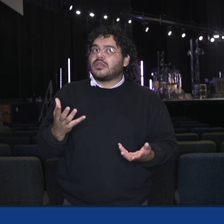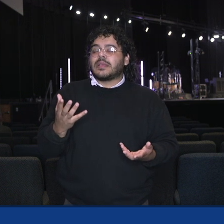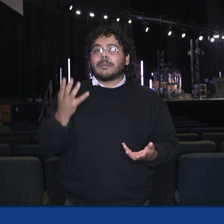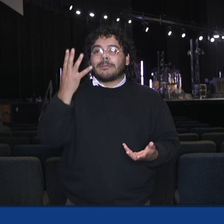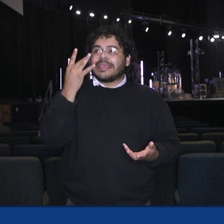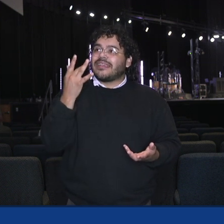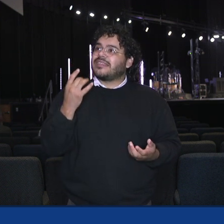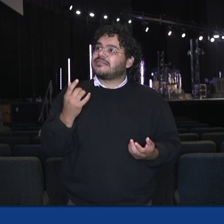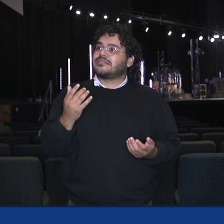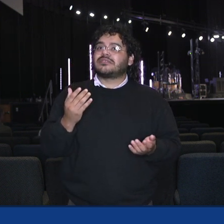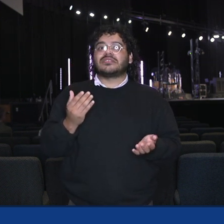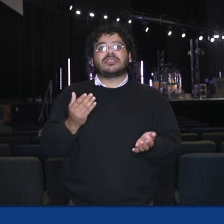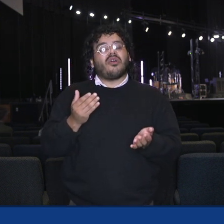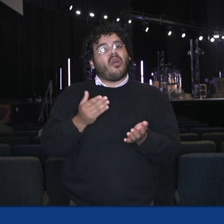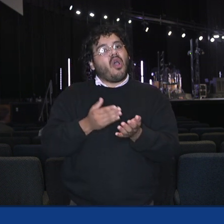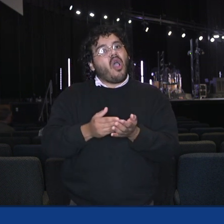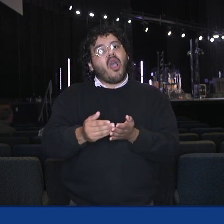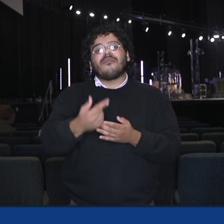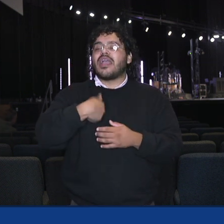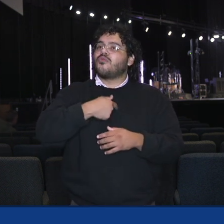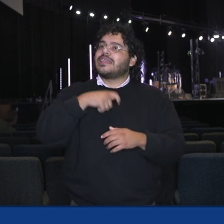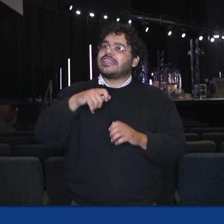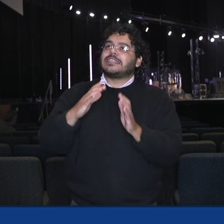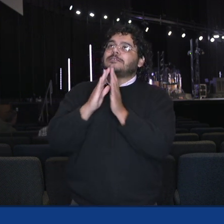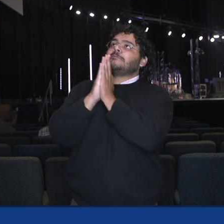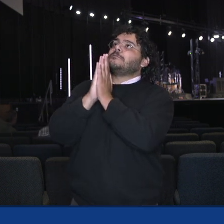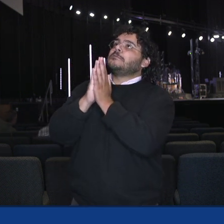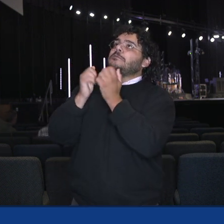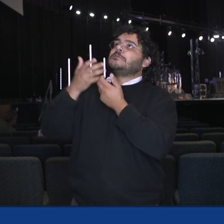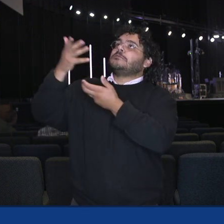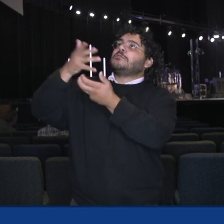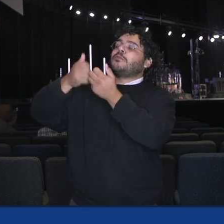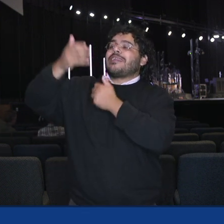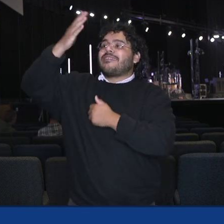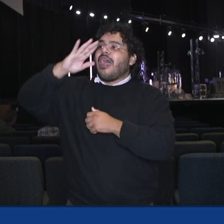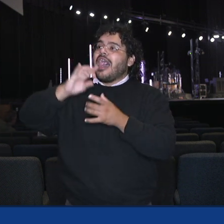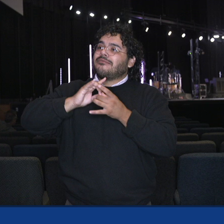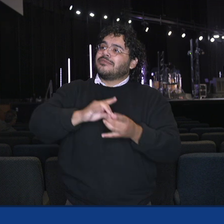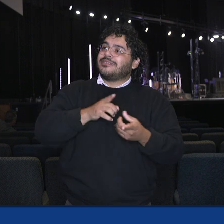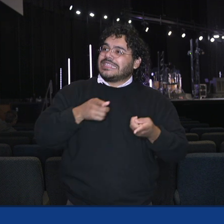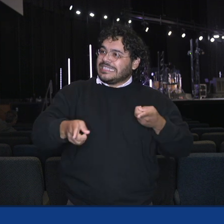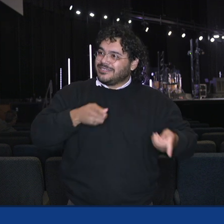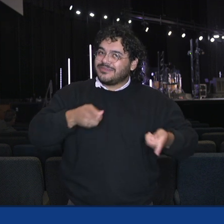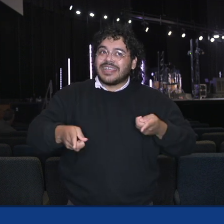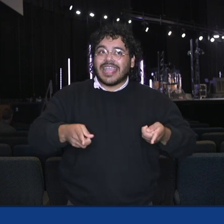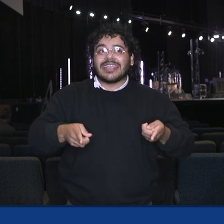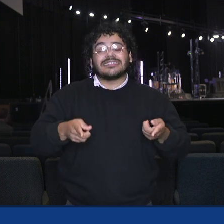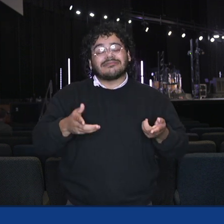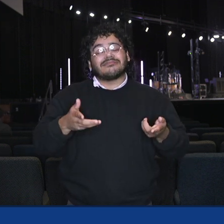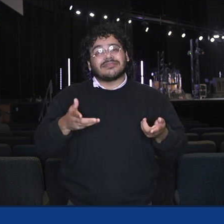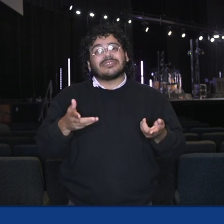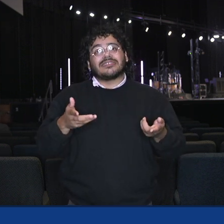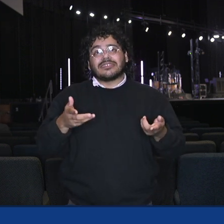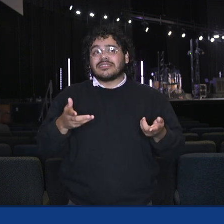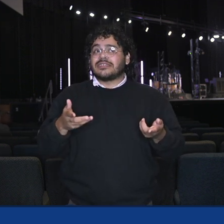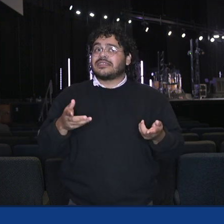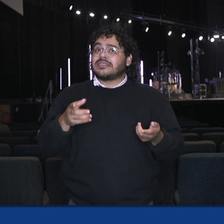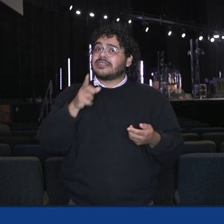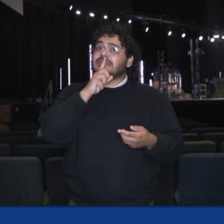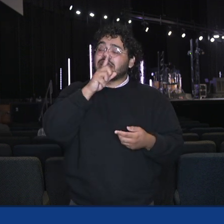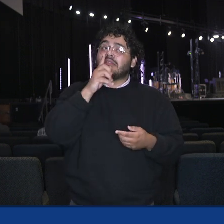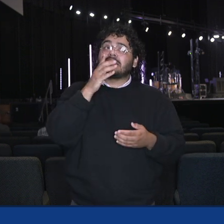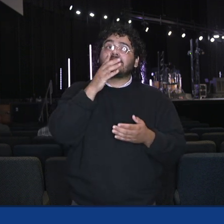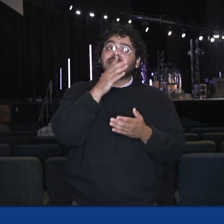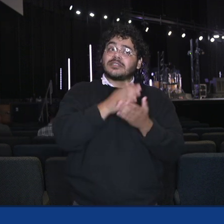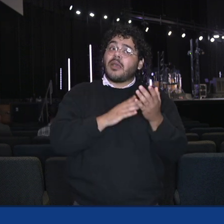often need myriad healing from the Lord, particularly for those of you who are particularly curious about